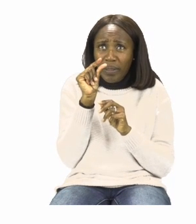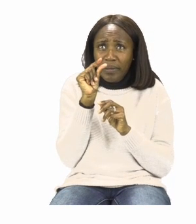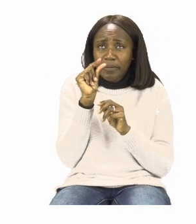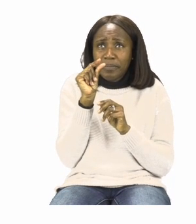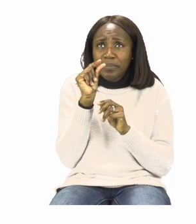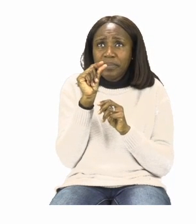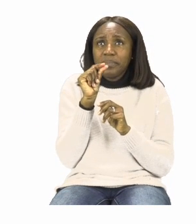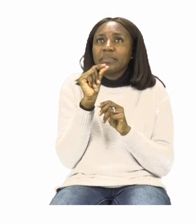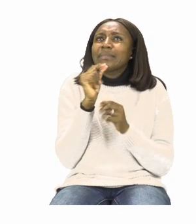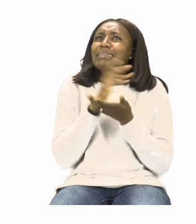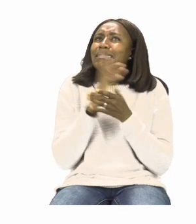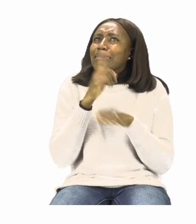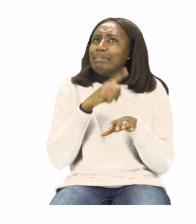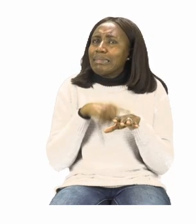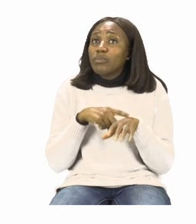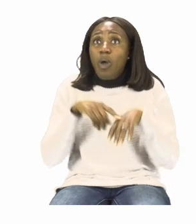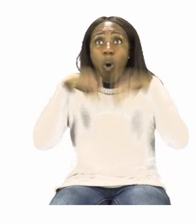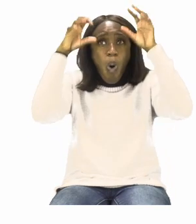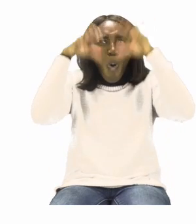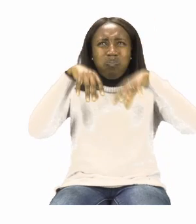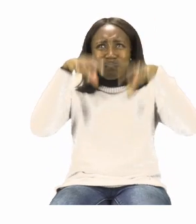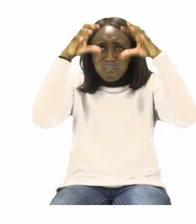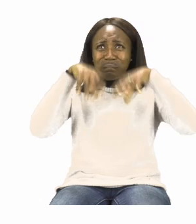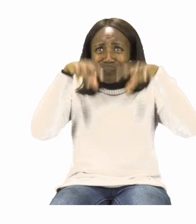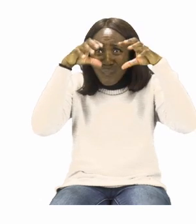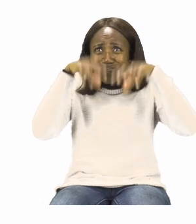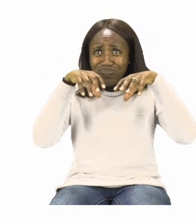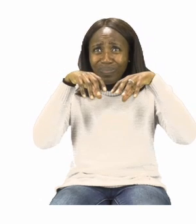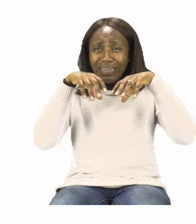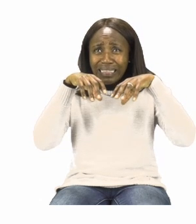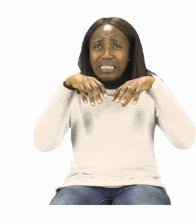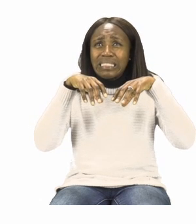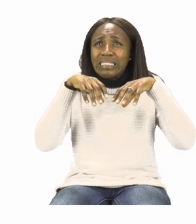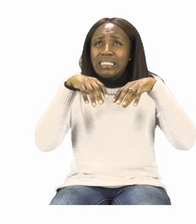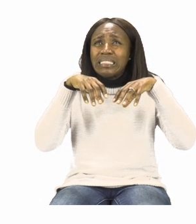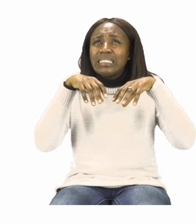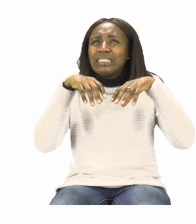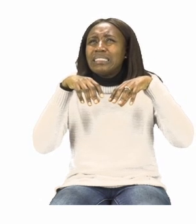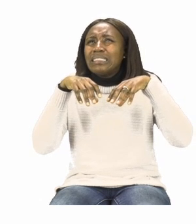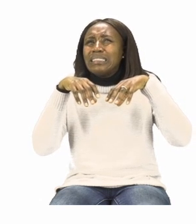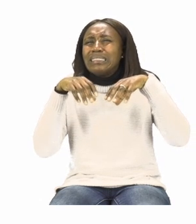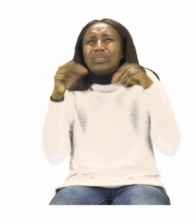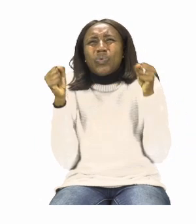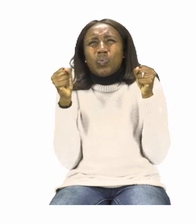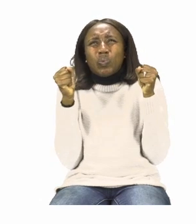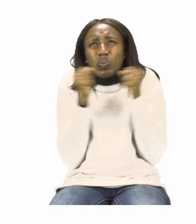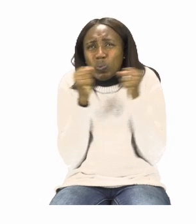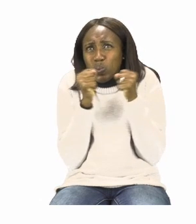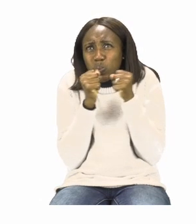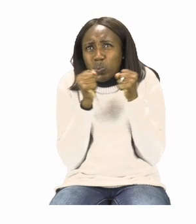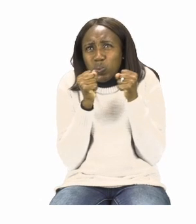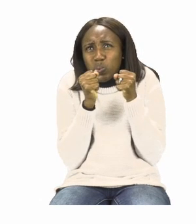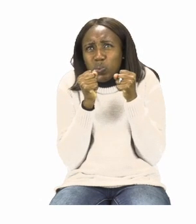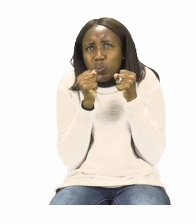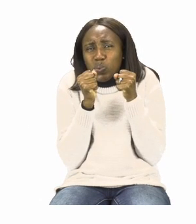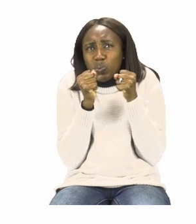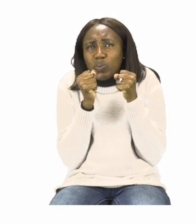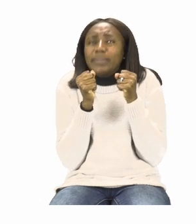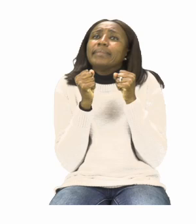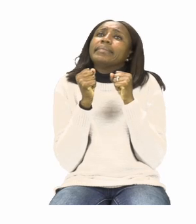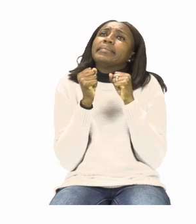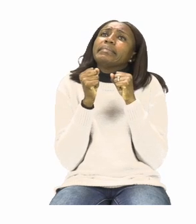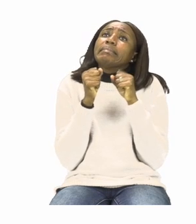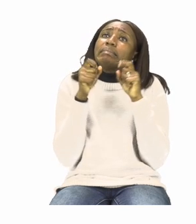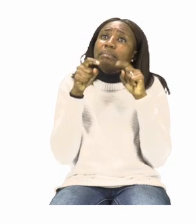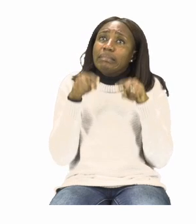Sometimes even when it rains a little bit, it can also be a bit cold. So we need